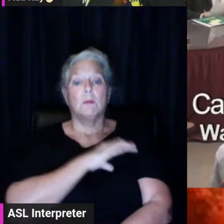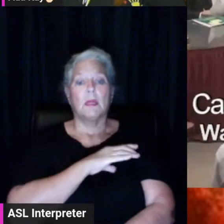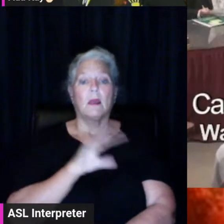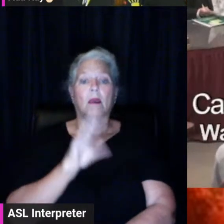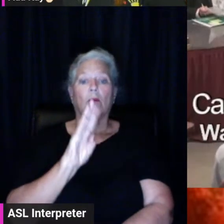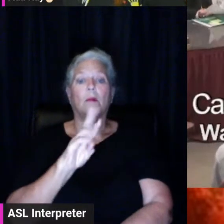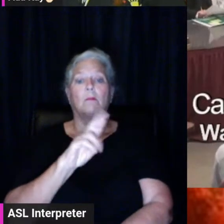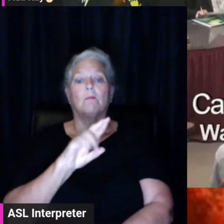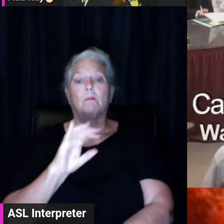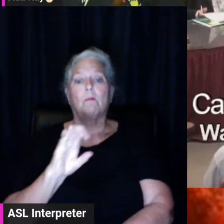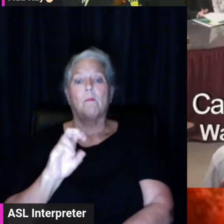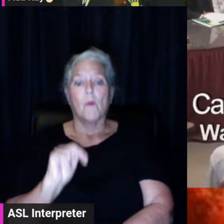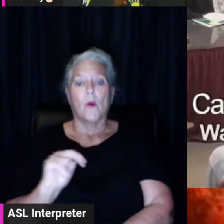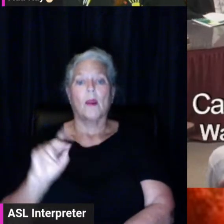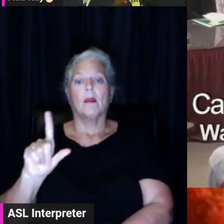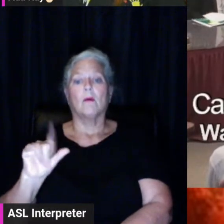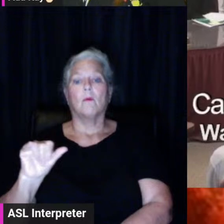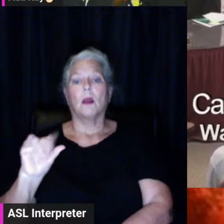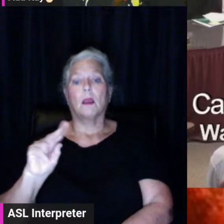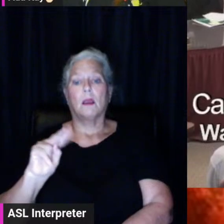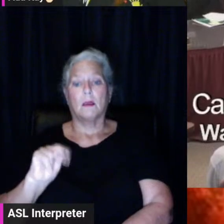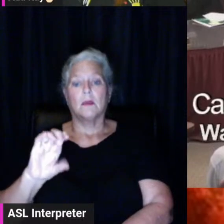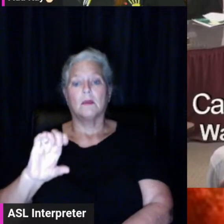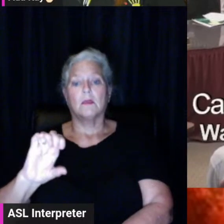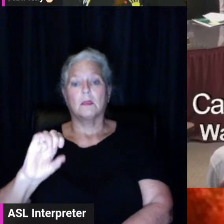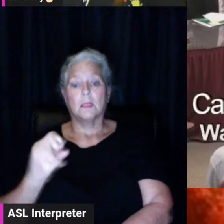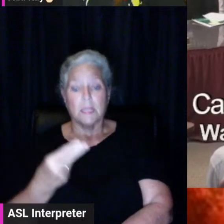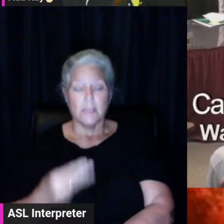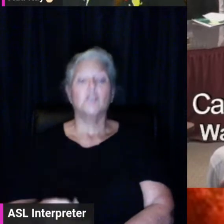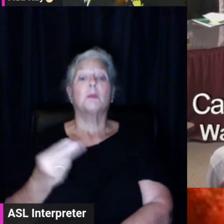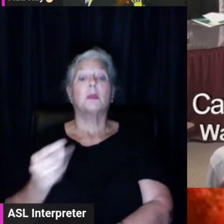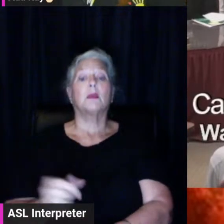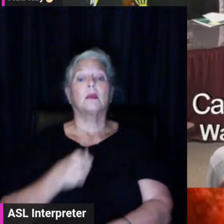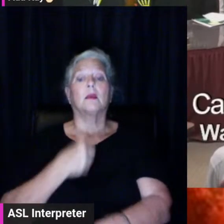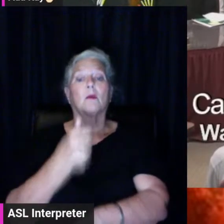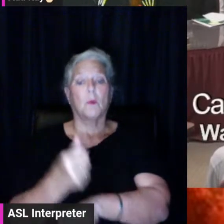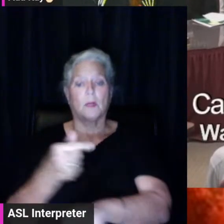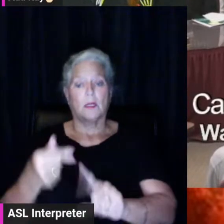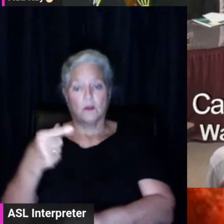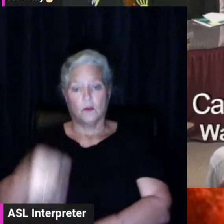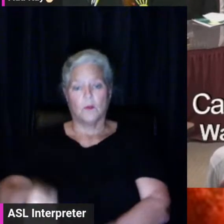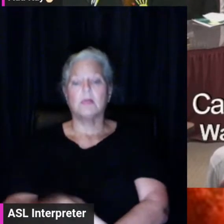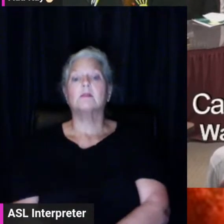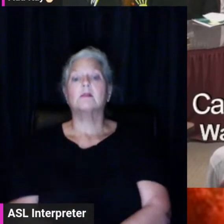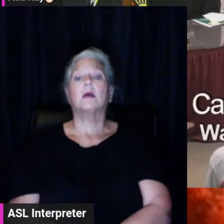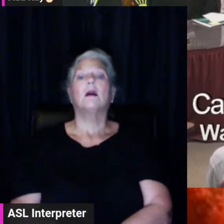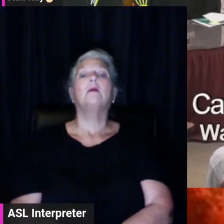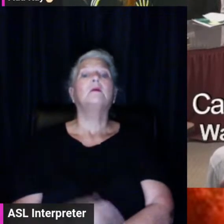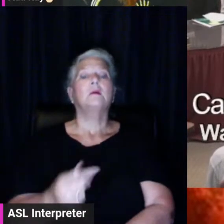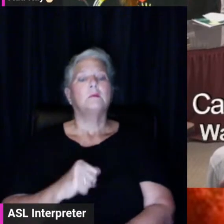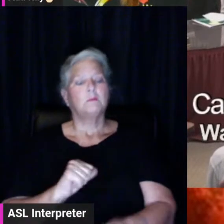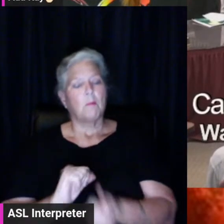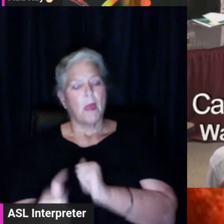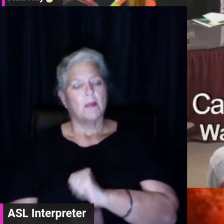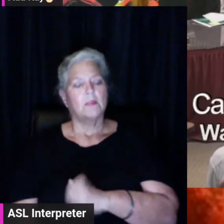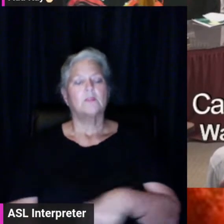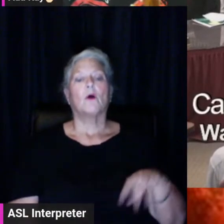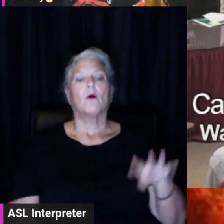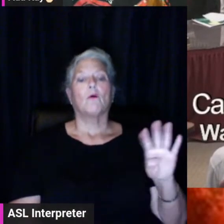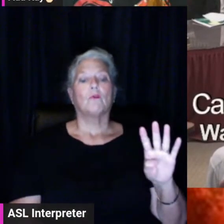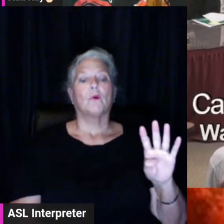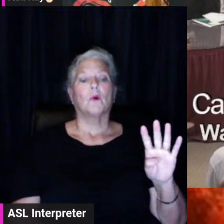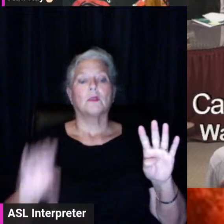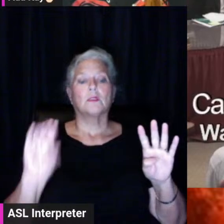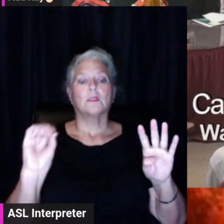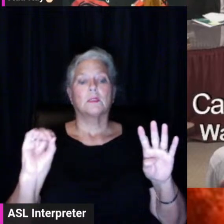being appointed to this. All those in favor, please say aye. Aye. 4-0. Next is to consider the appointment